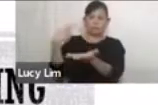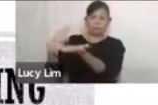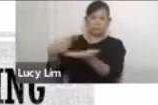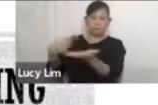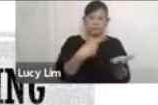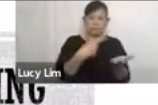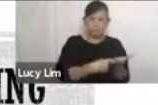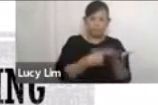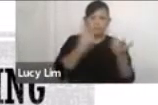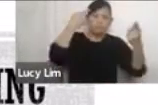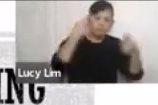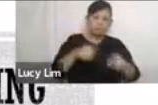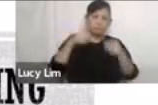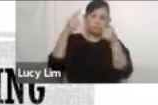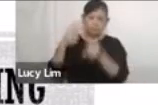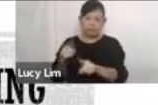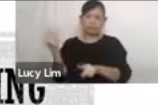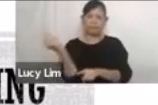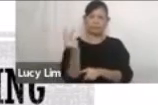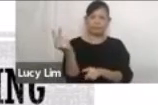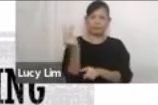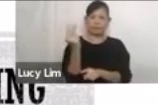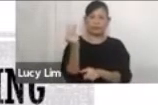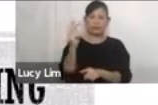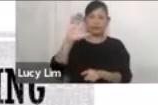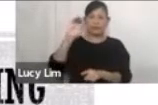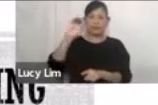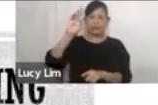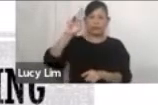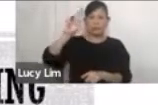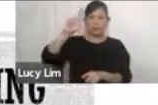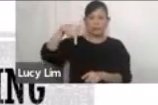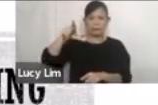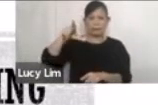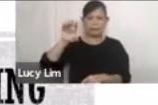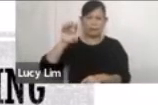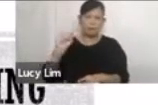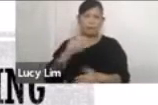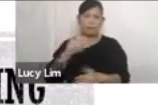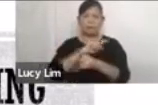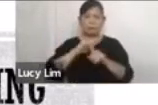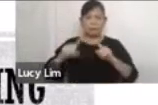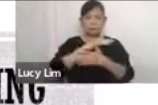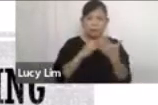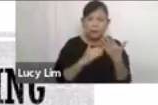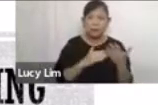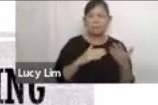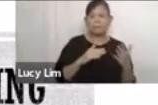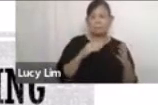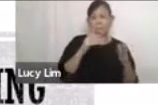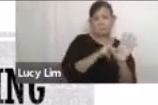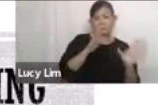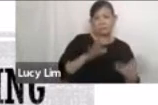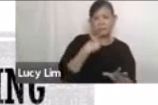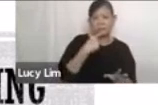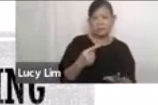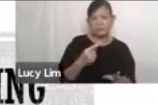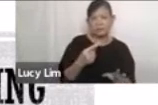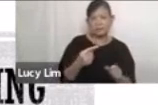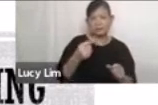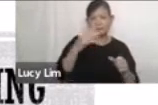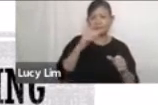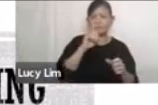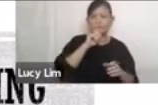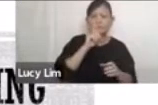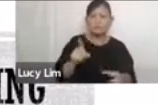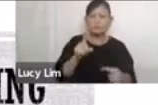the couples. However, one of the married female participants highlighted that usually the sole decision maker